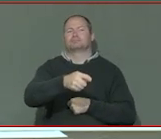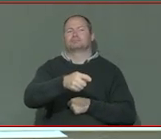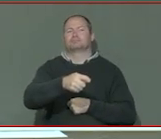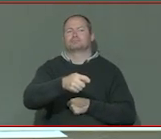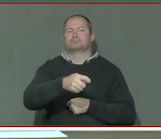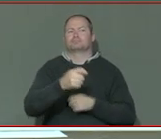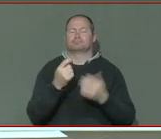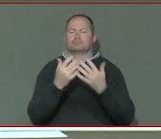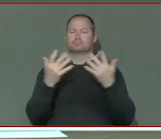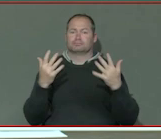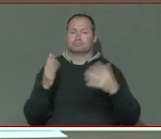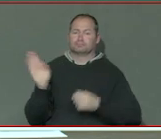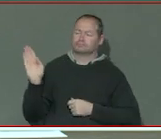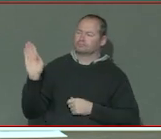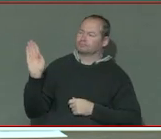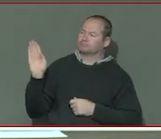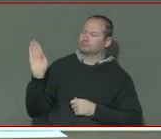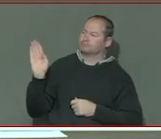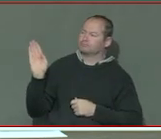112,820.